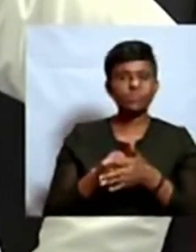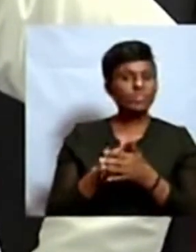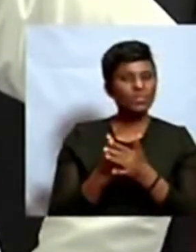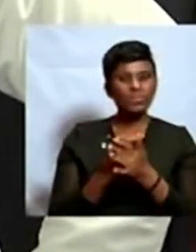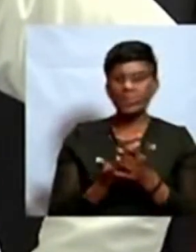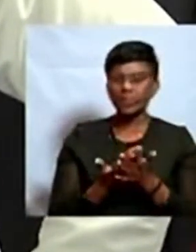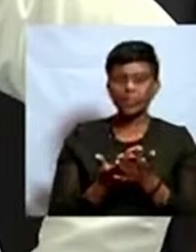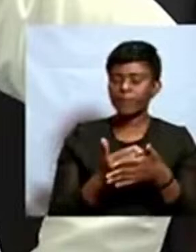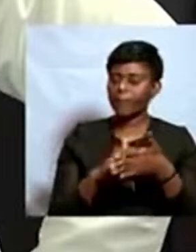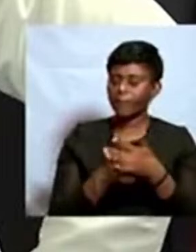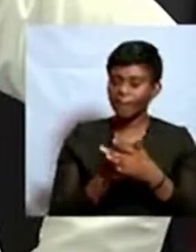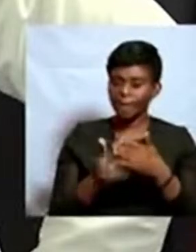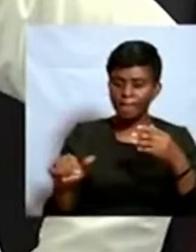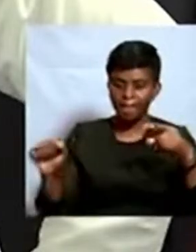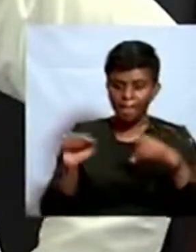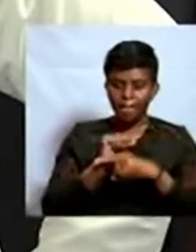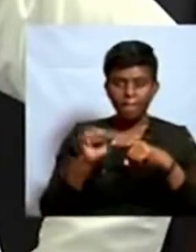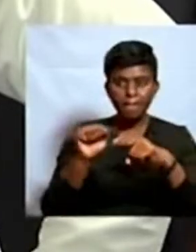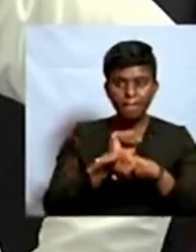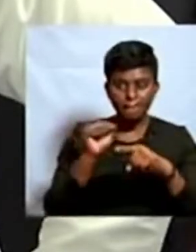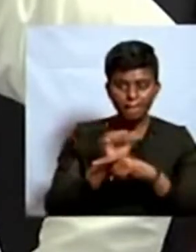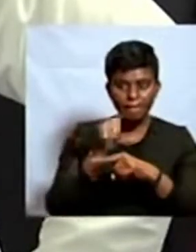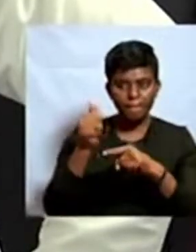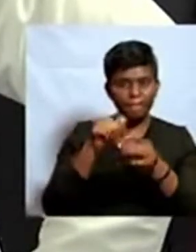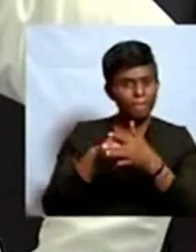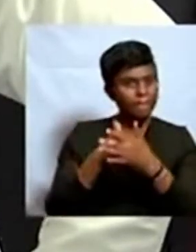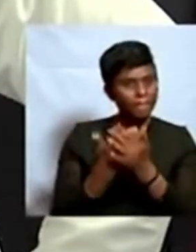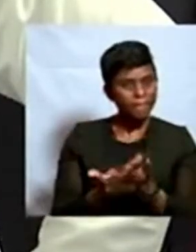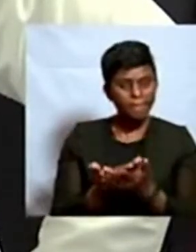how capacitated are you